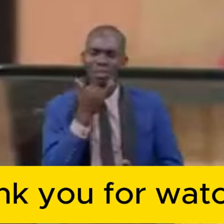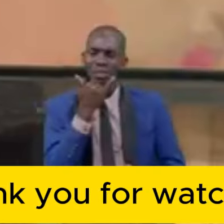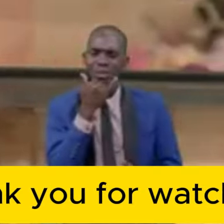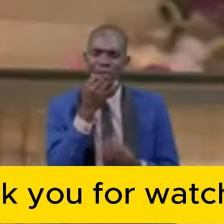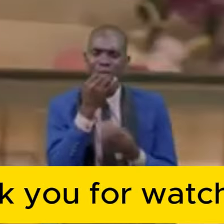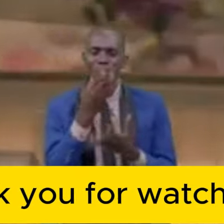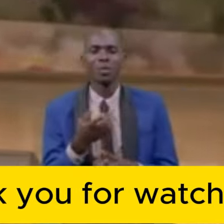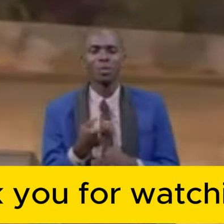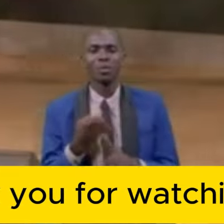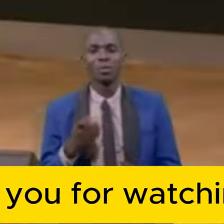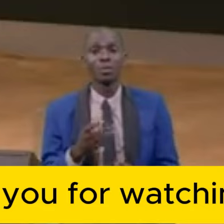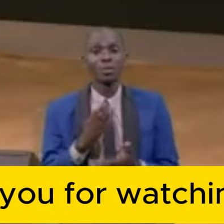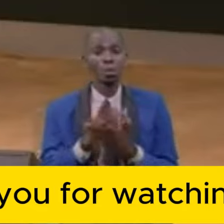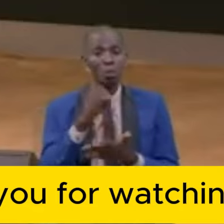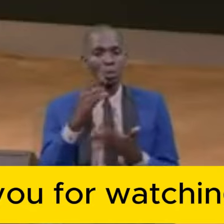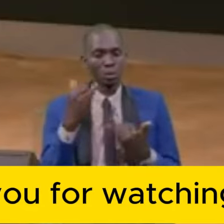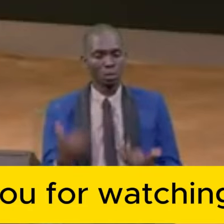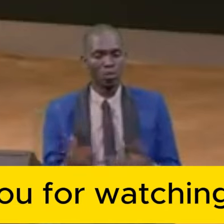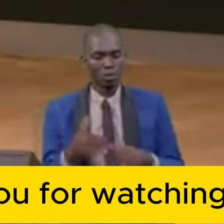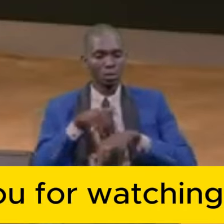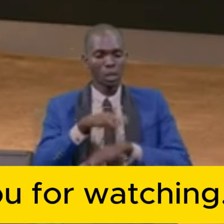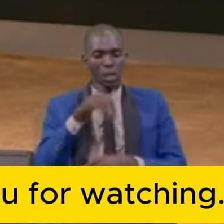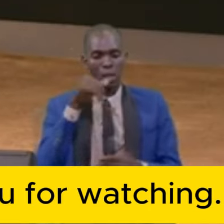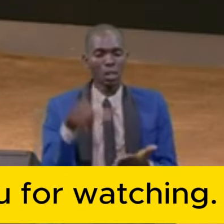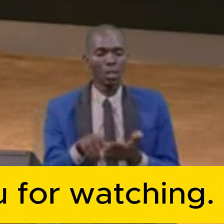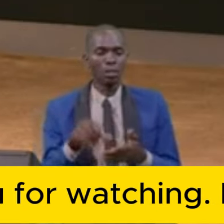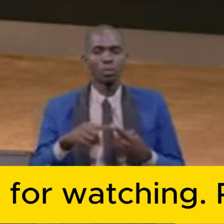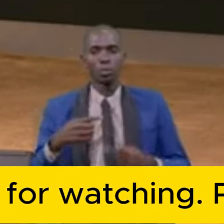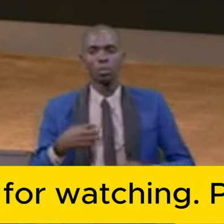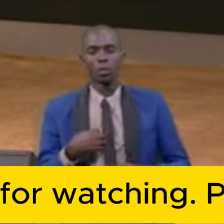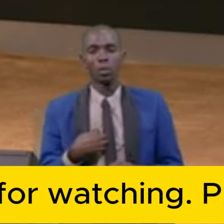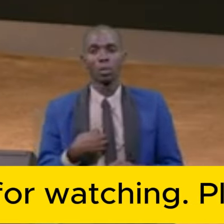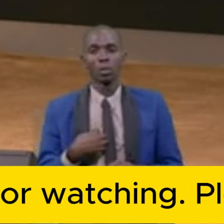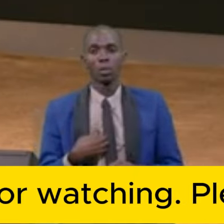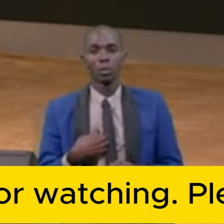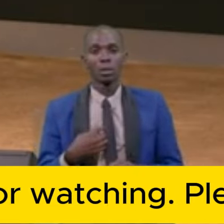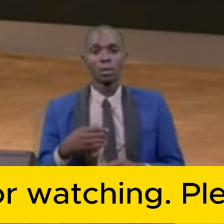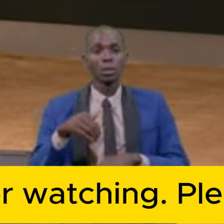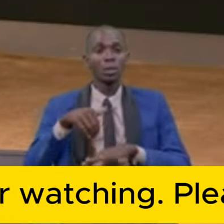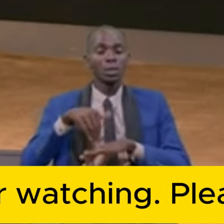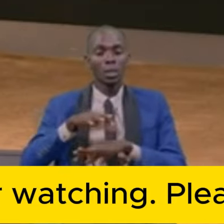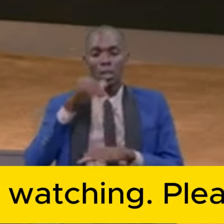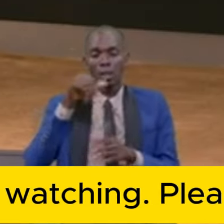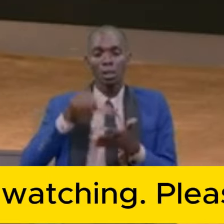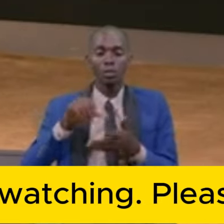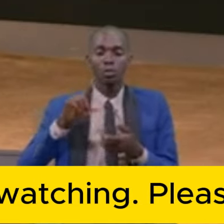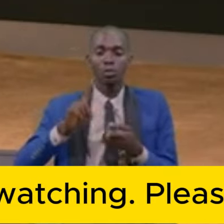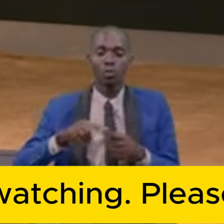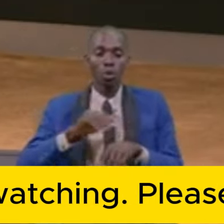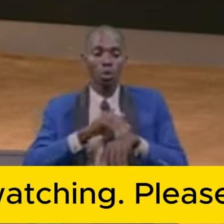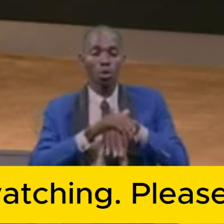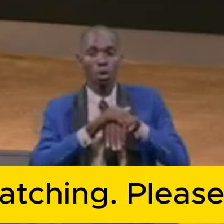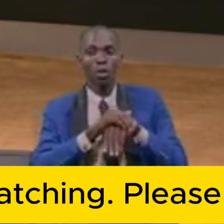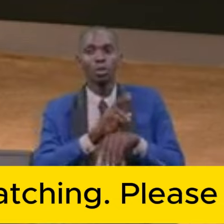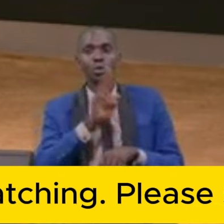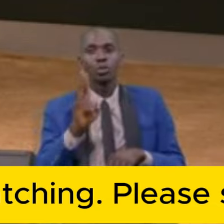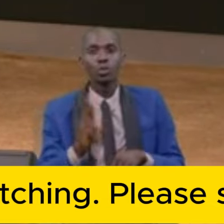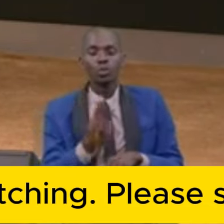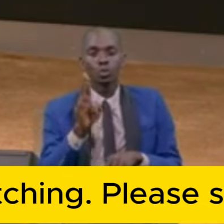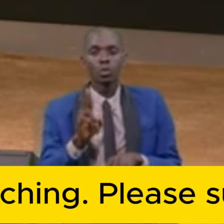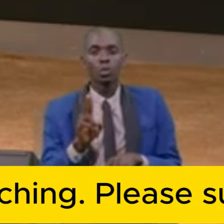somebody wrote a letter to me, and he wrote it to London. And he used the address of our